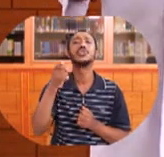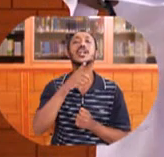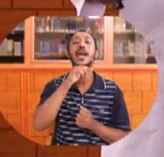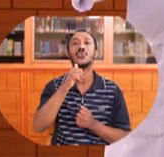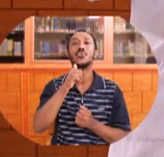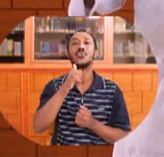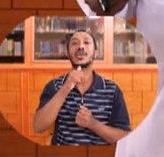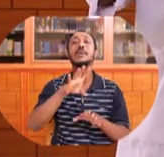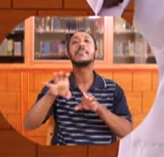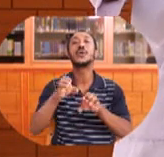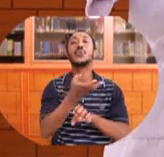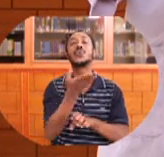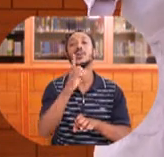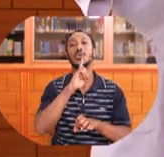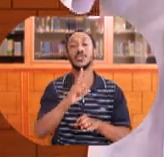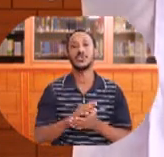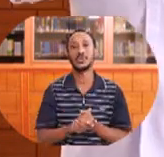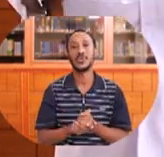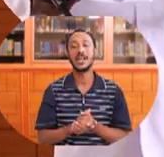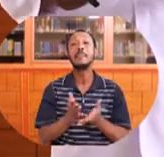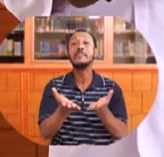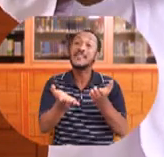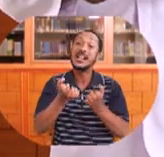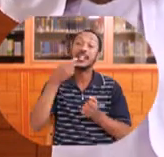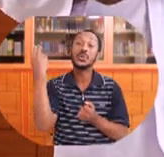for the intended purpose or the